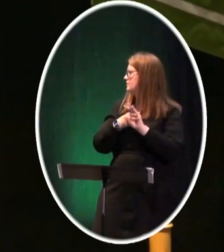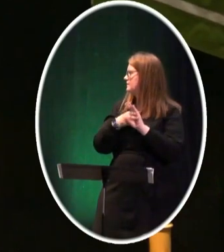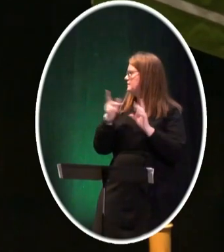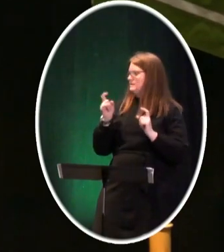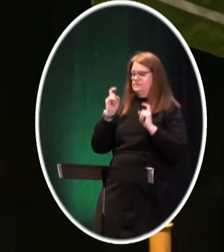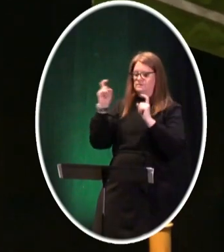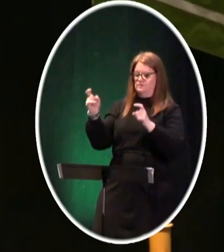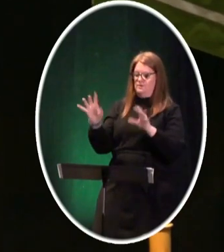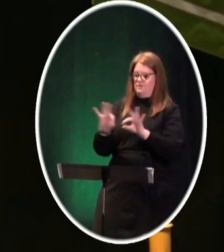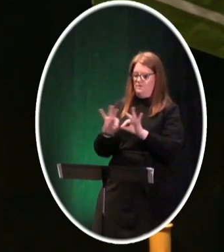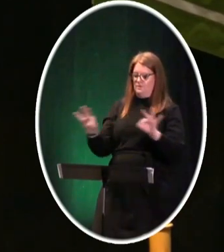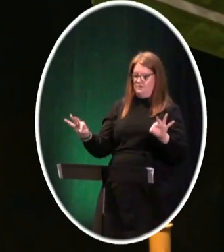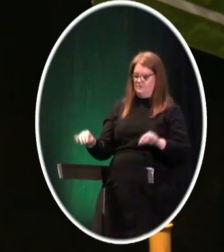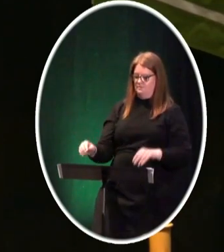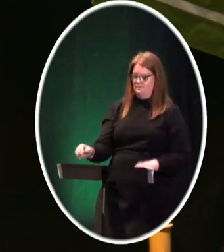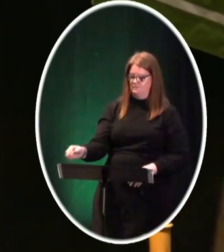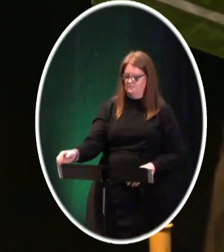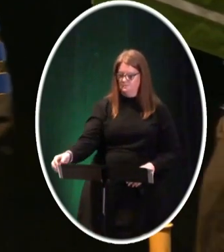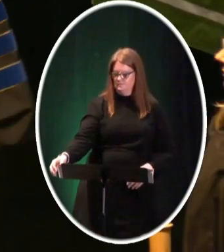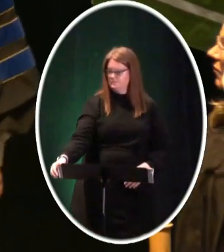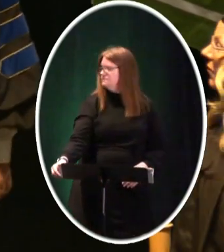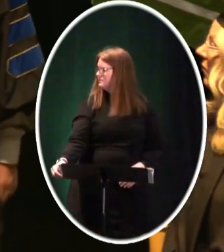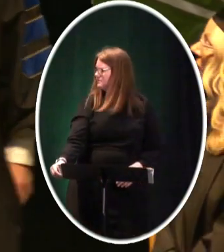of the degrees.